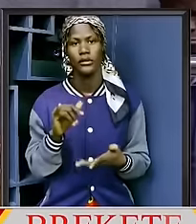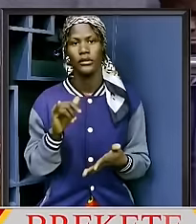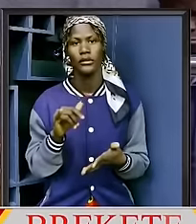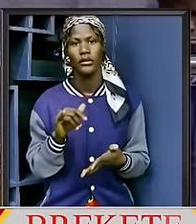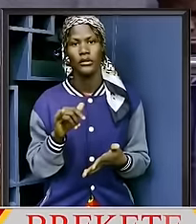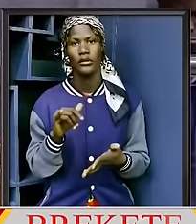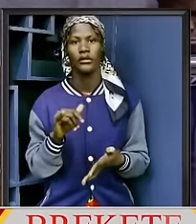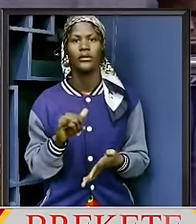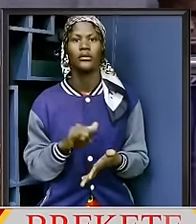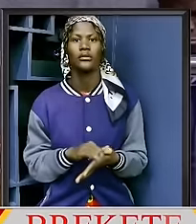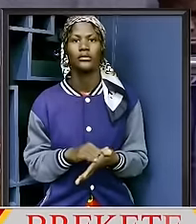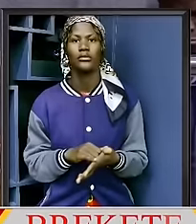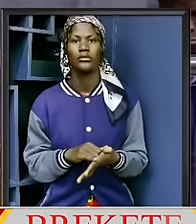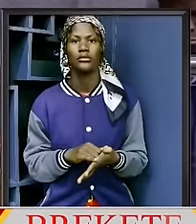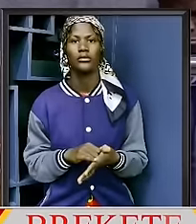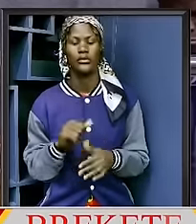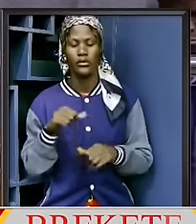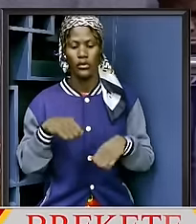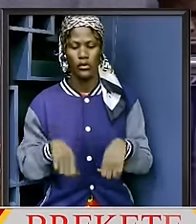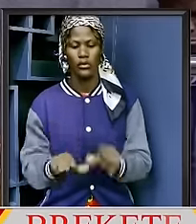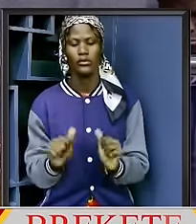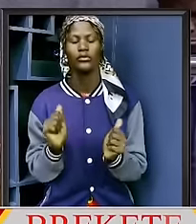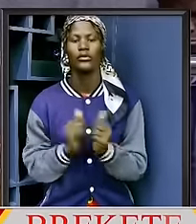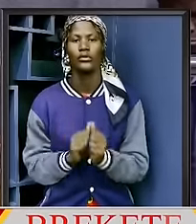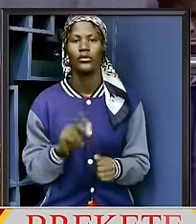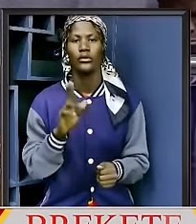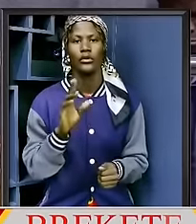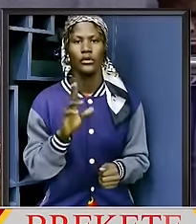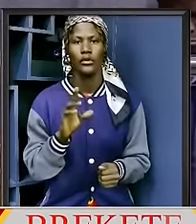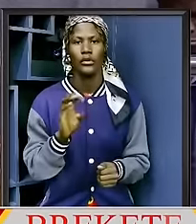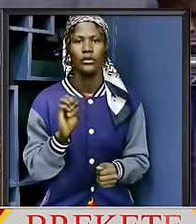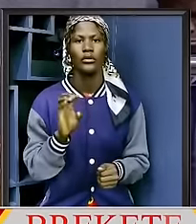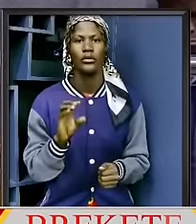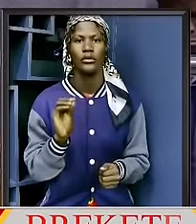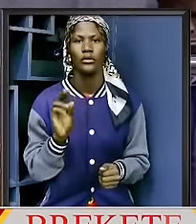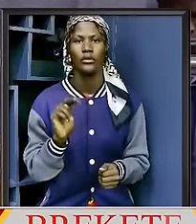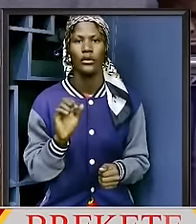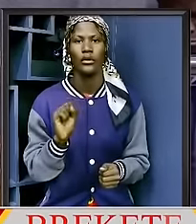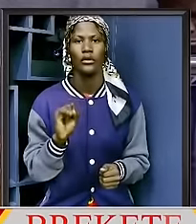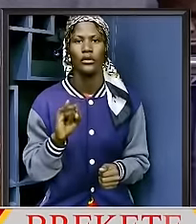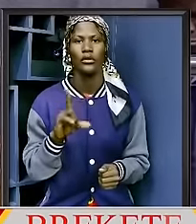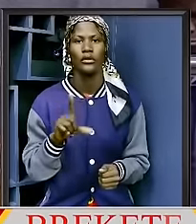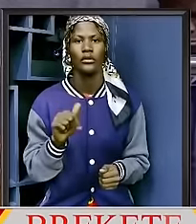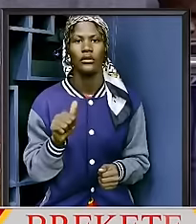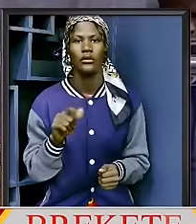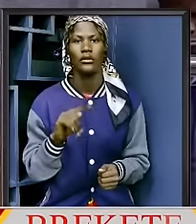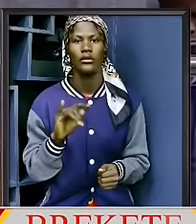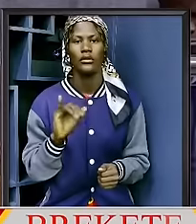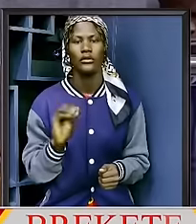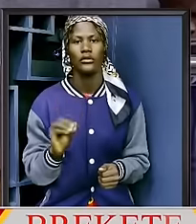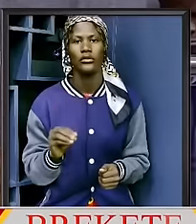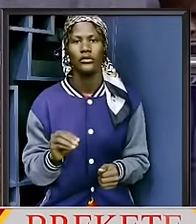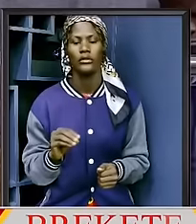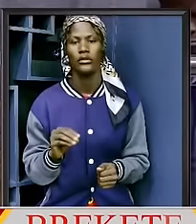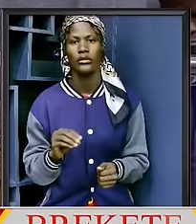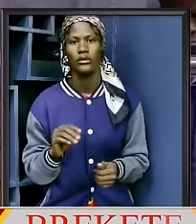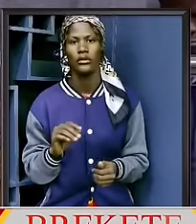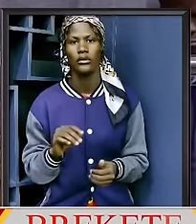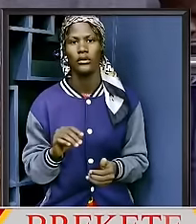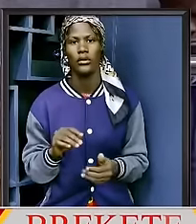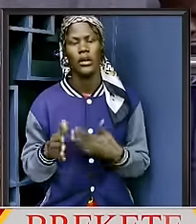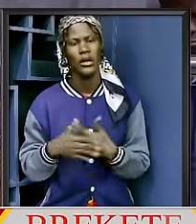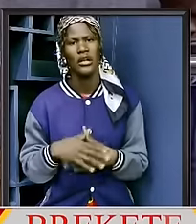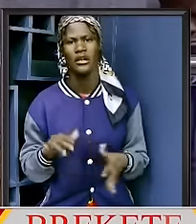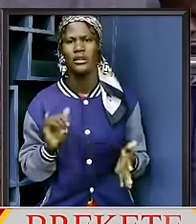the reconciliation. Let me know how much I'm even owing the company. So even me, I will have rest of mind. So when I got there, I don't know what